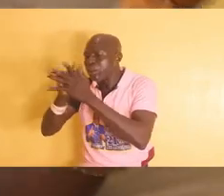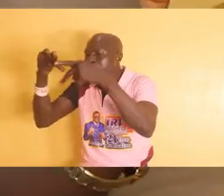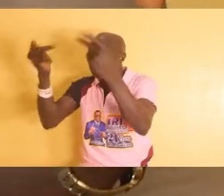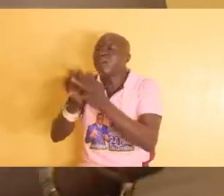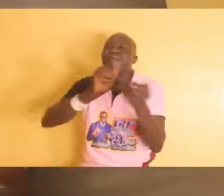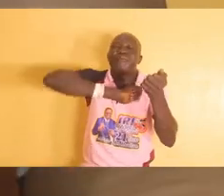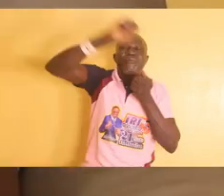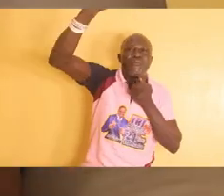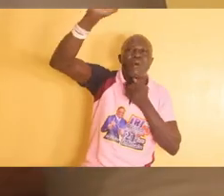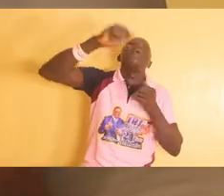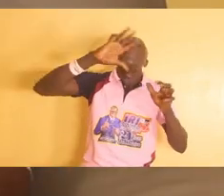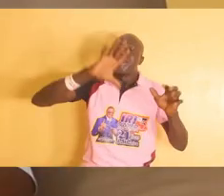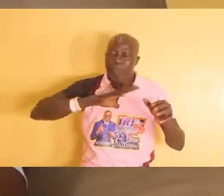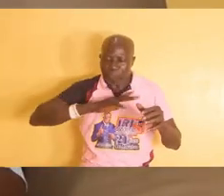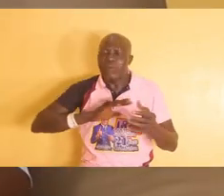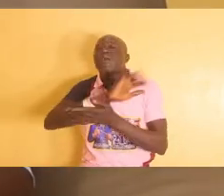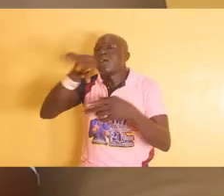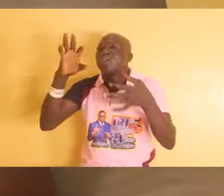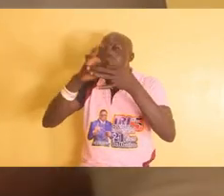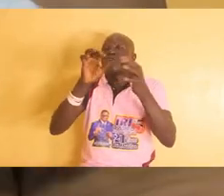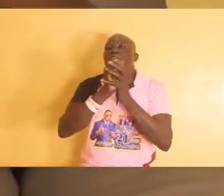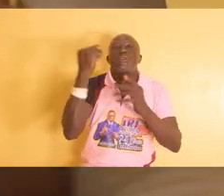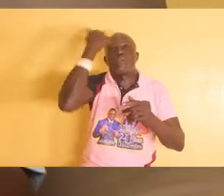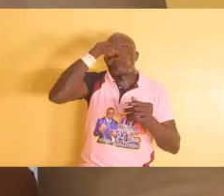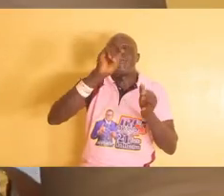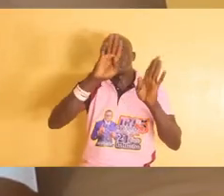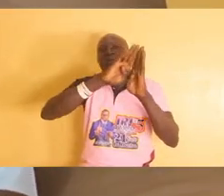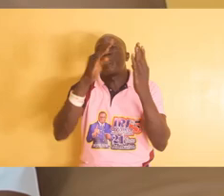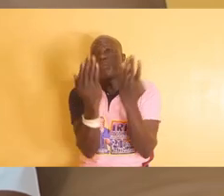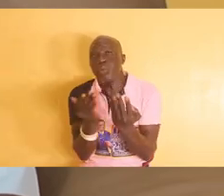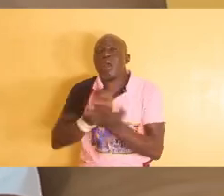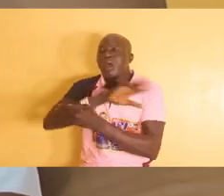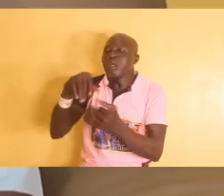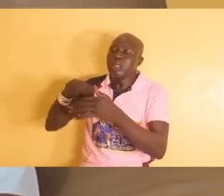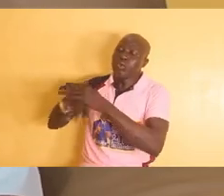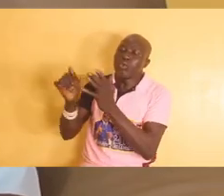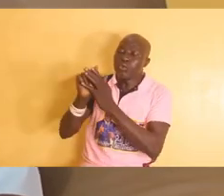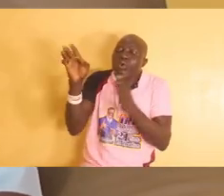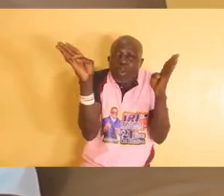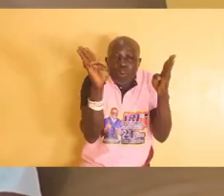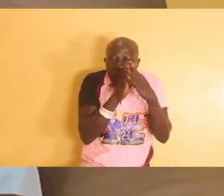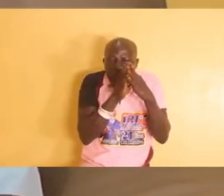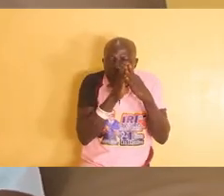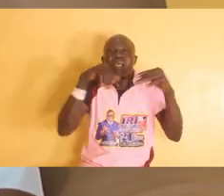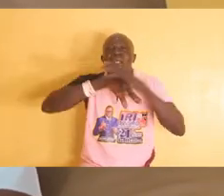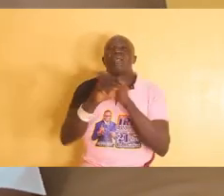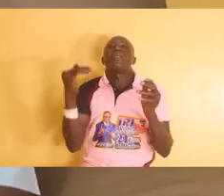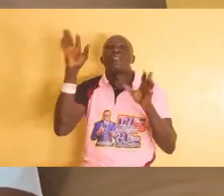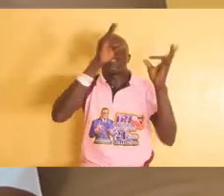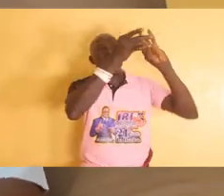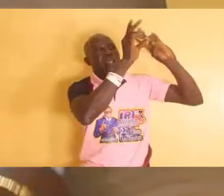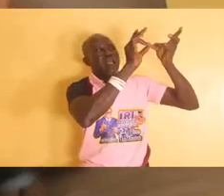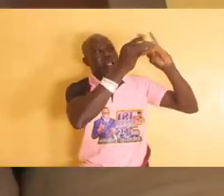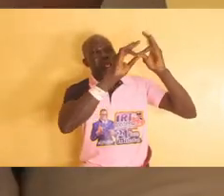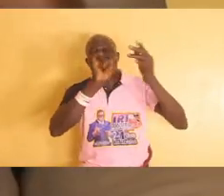where they are is fine. You can connect with us on Facebook and on this meeting that will meet